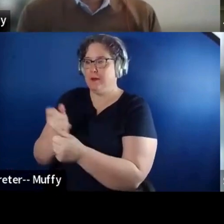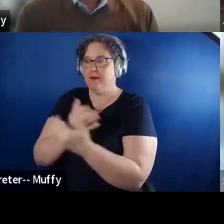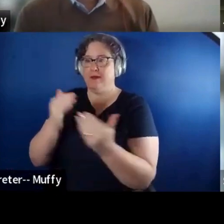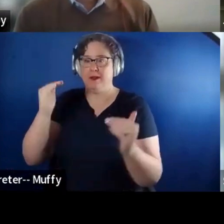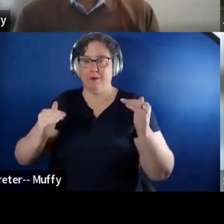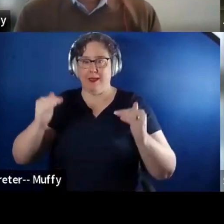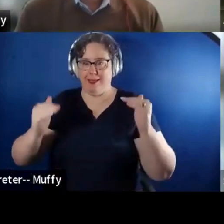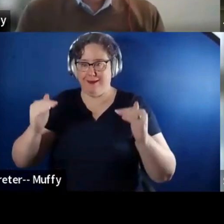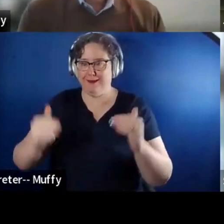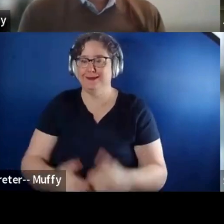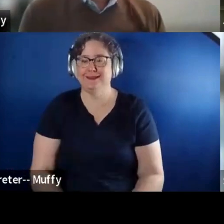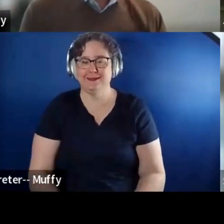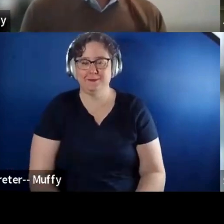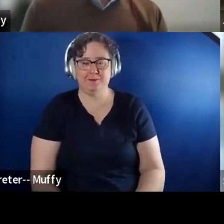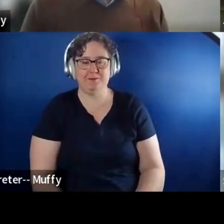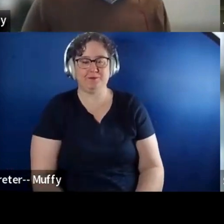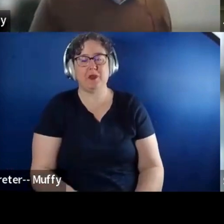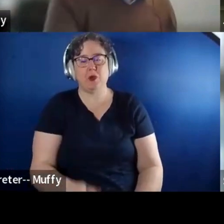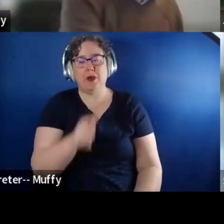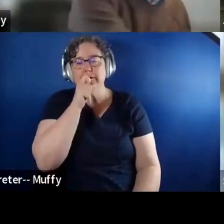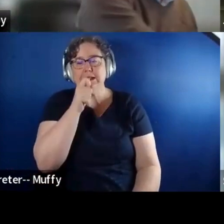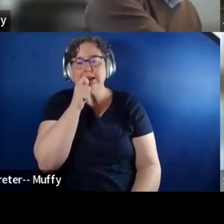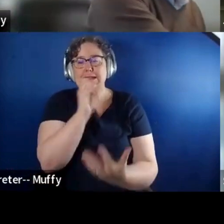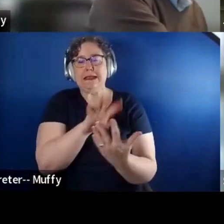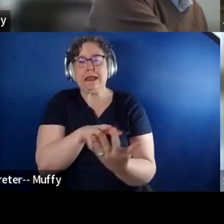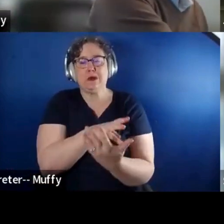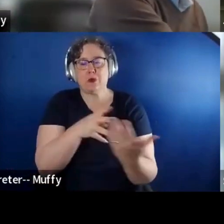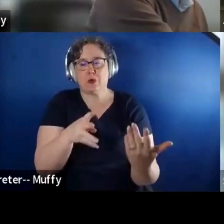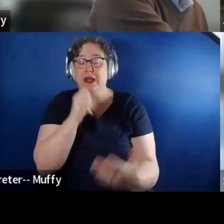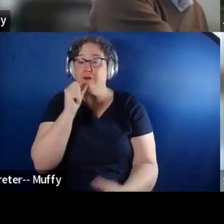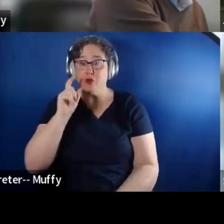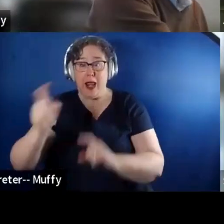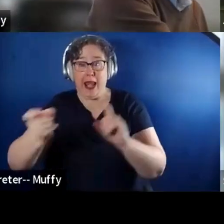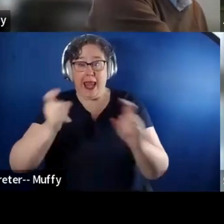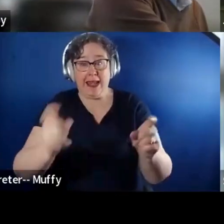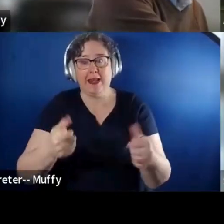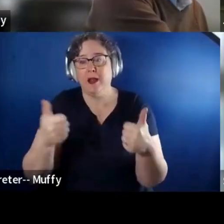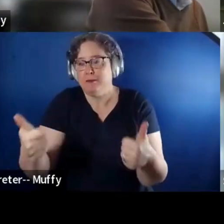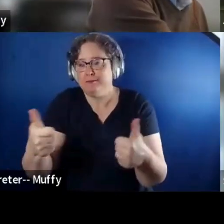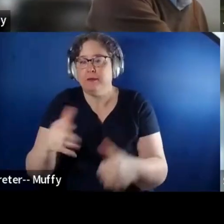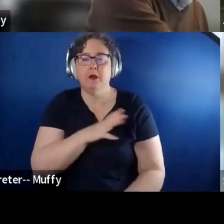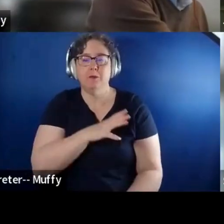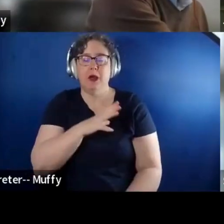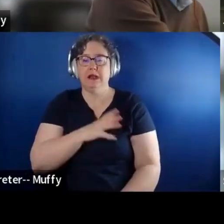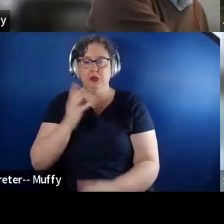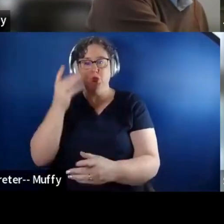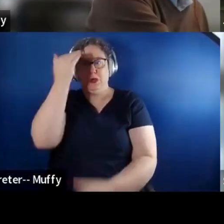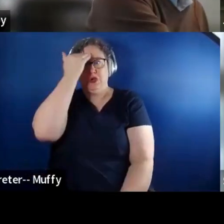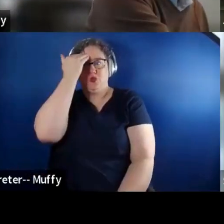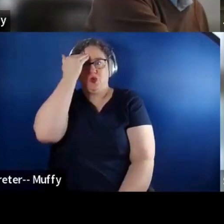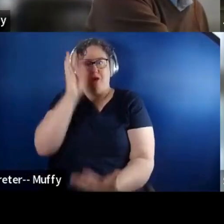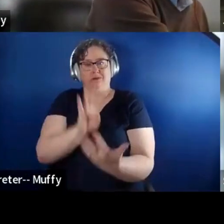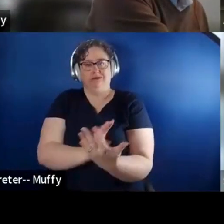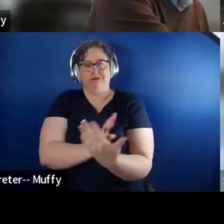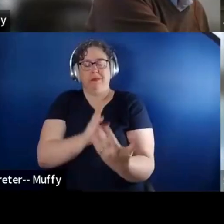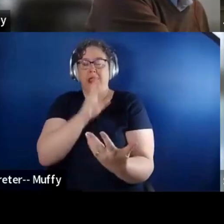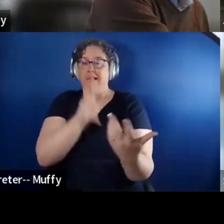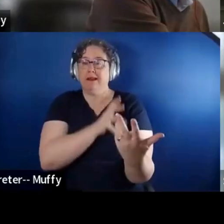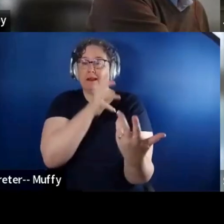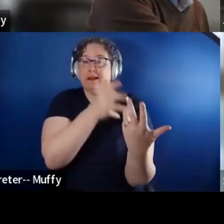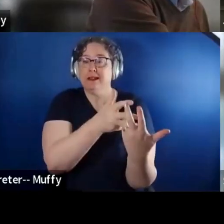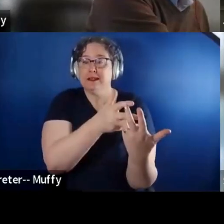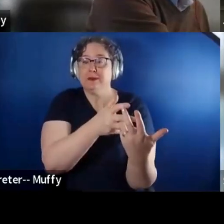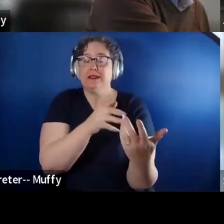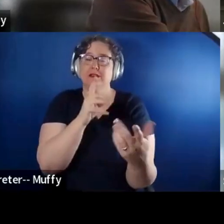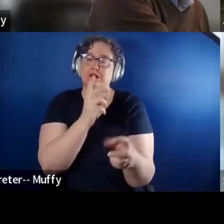was saying. And that's why I say you need to have a secret grid in your mind, even if you're not handing it out to people. And the customization can be tricky to then make